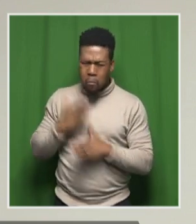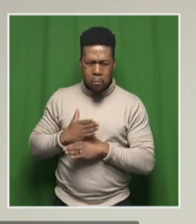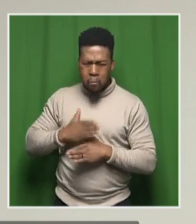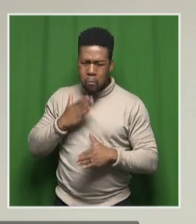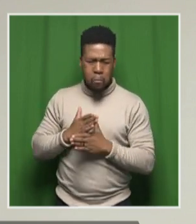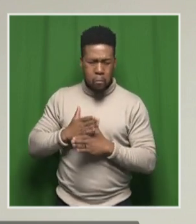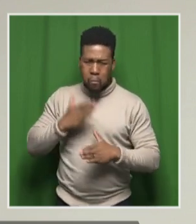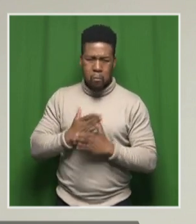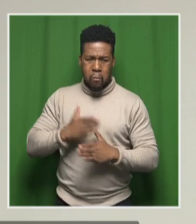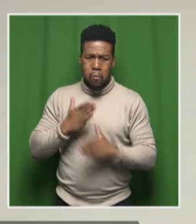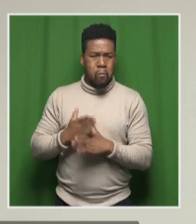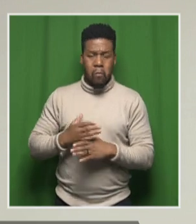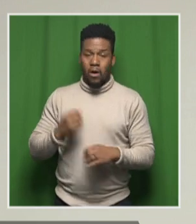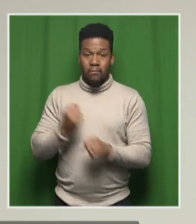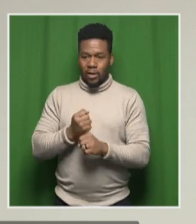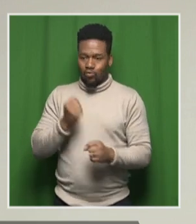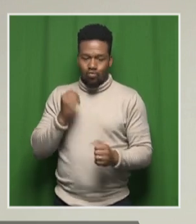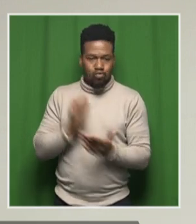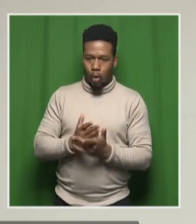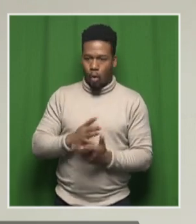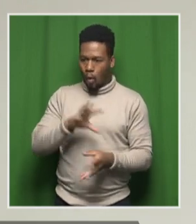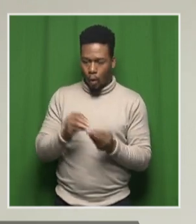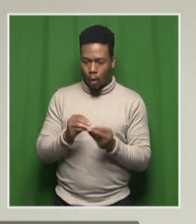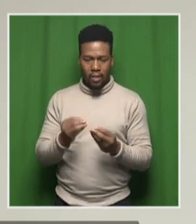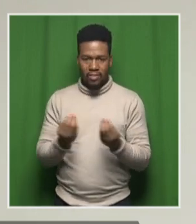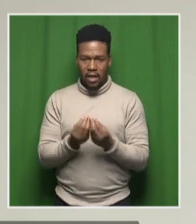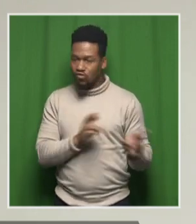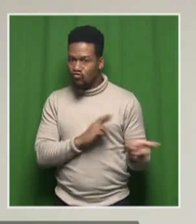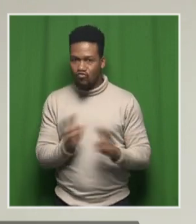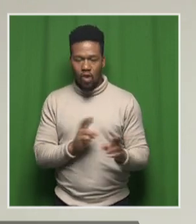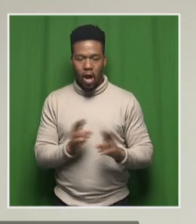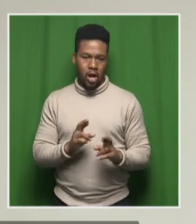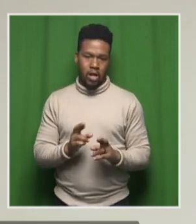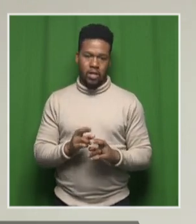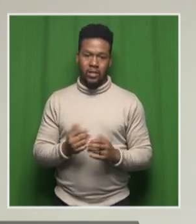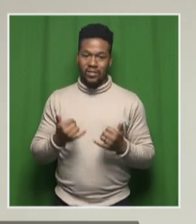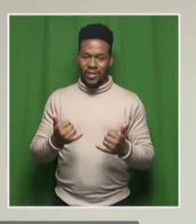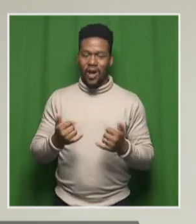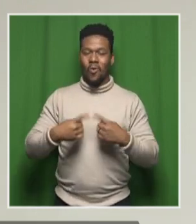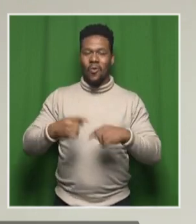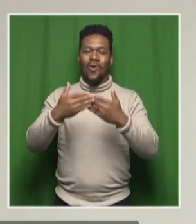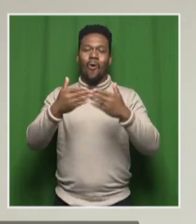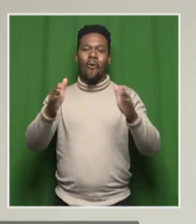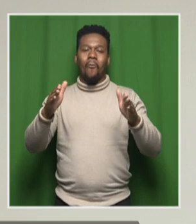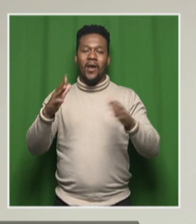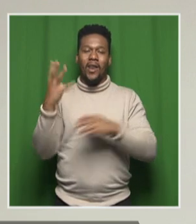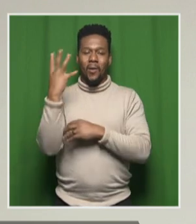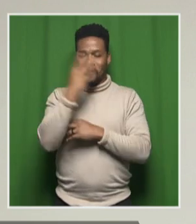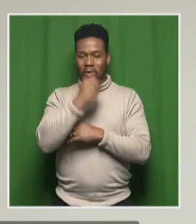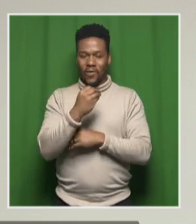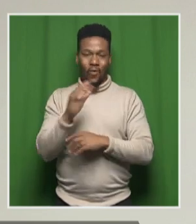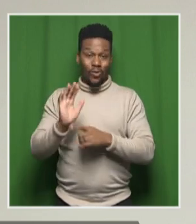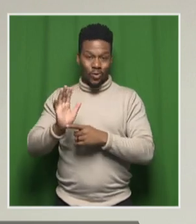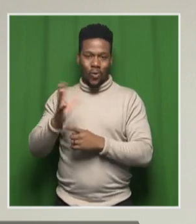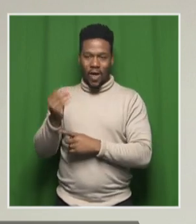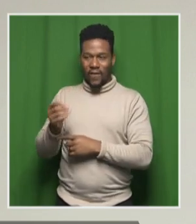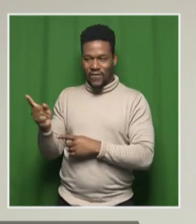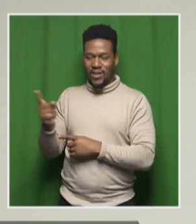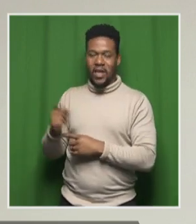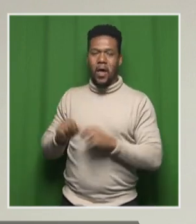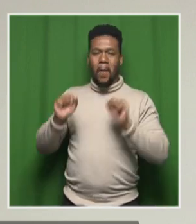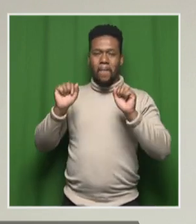get everything up and running, so that we could open with a beautiful show called The Marvelous Wonderettes in